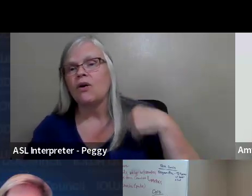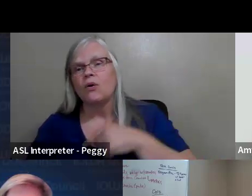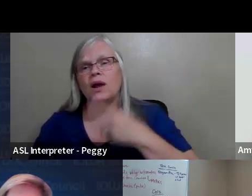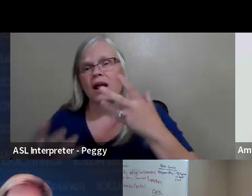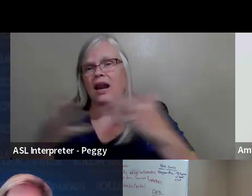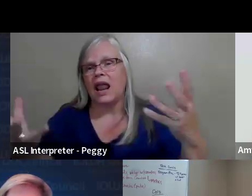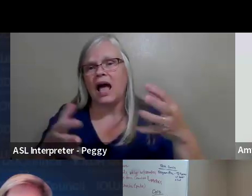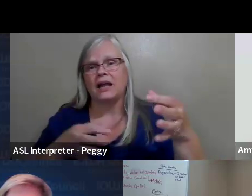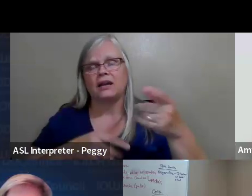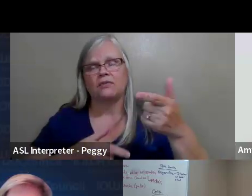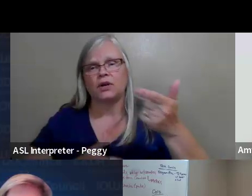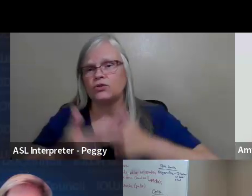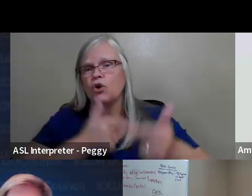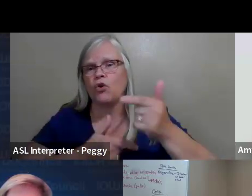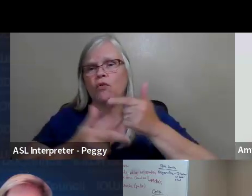of turnover.